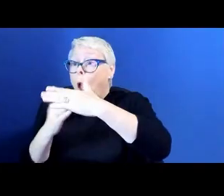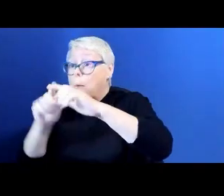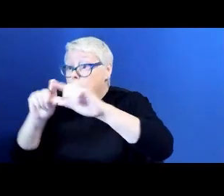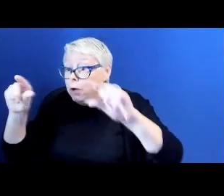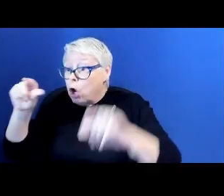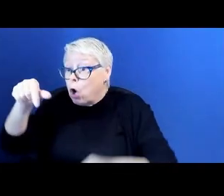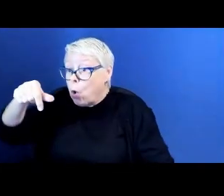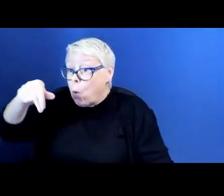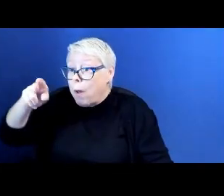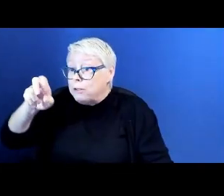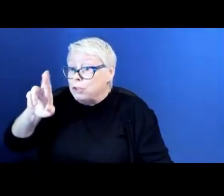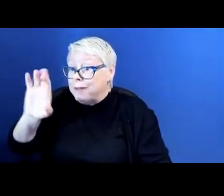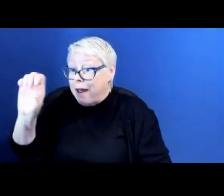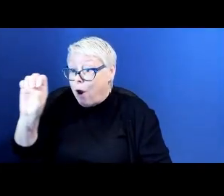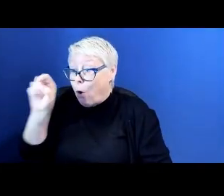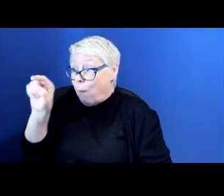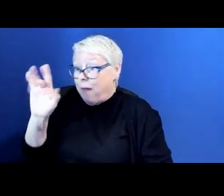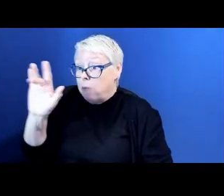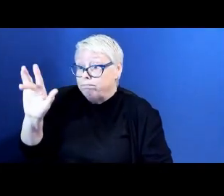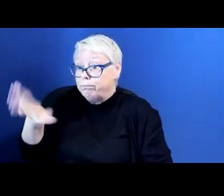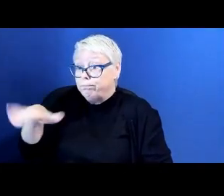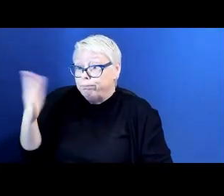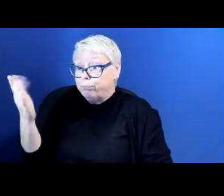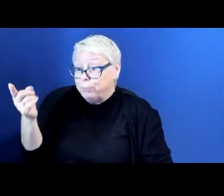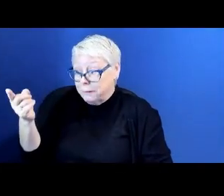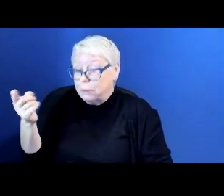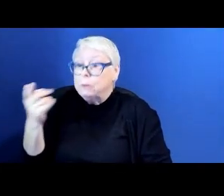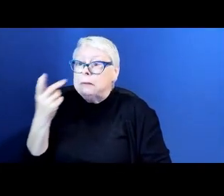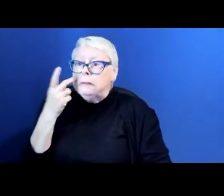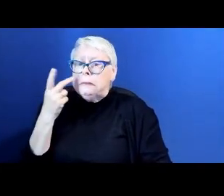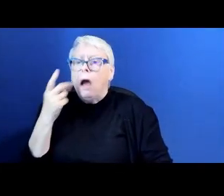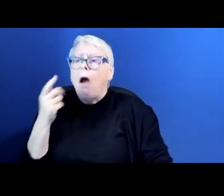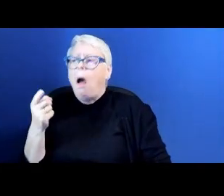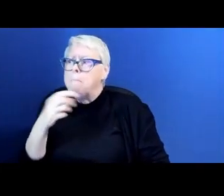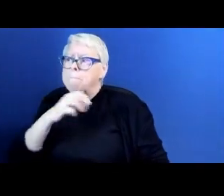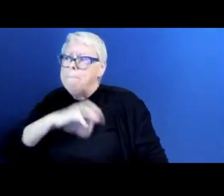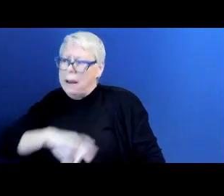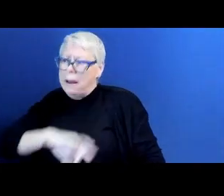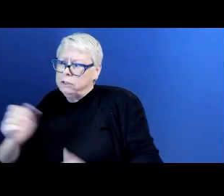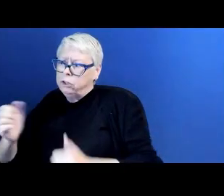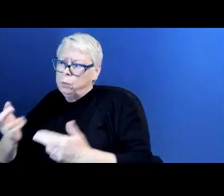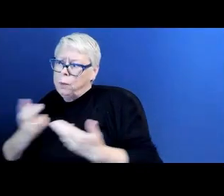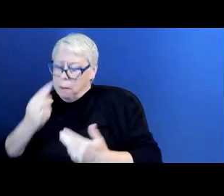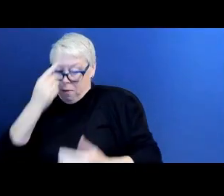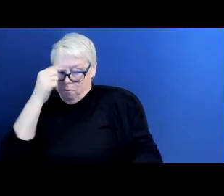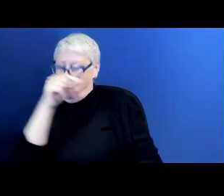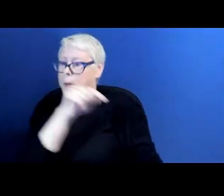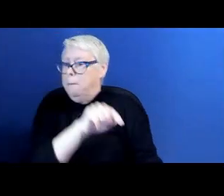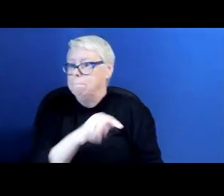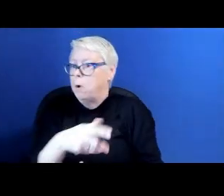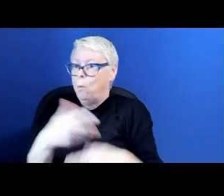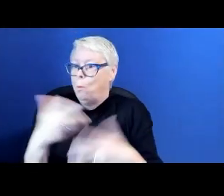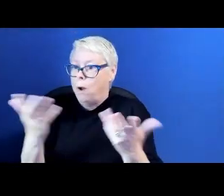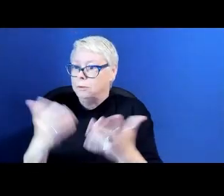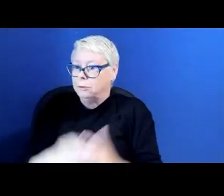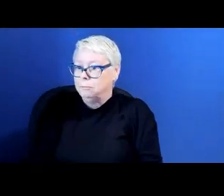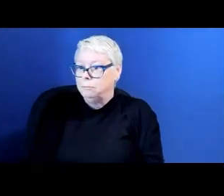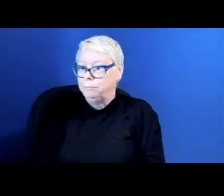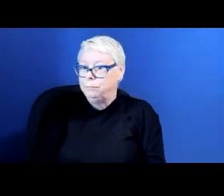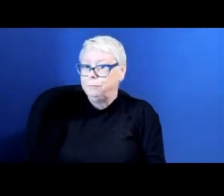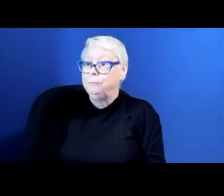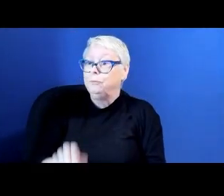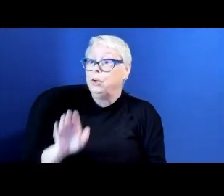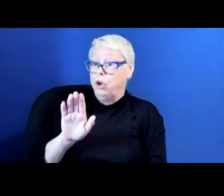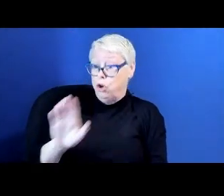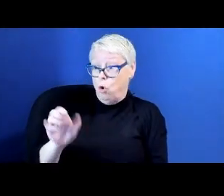Benefits Wayfinder to see what benefits are recommended for Sergio. On your own, you